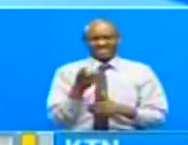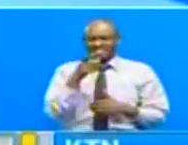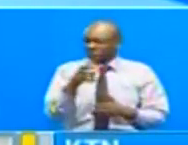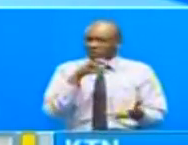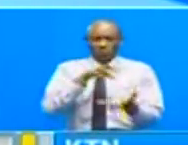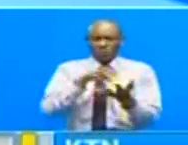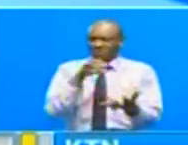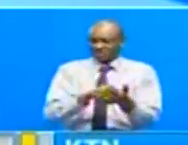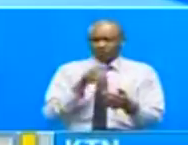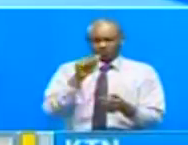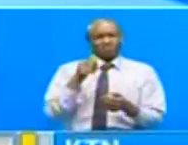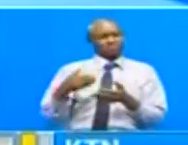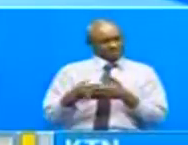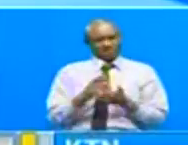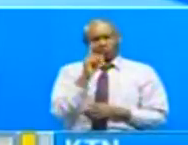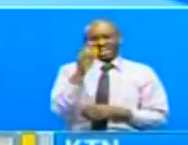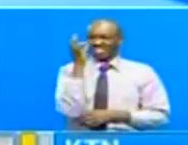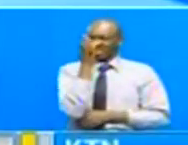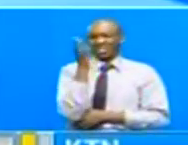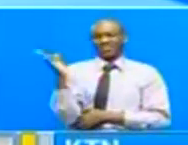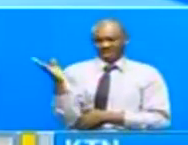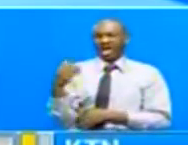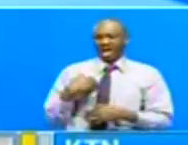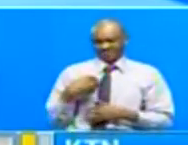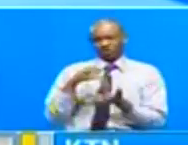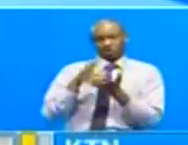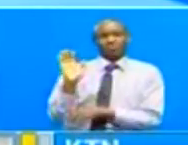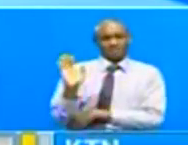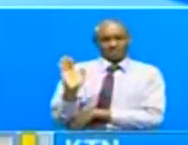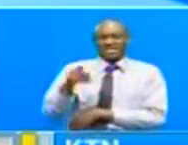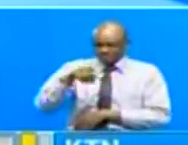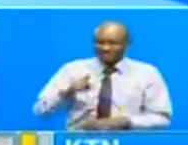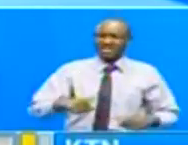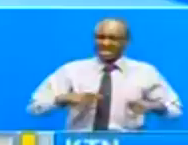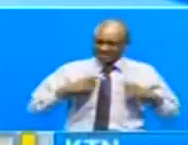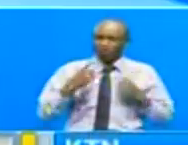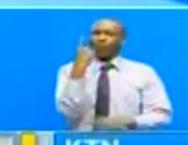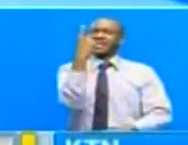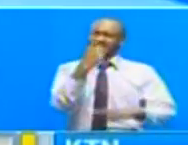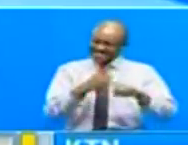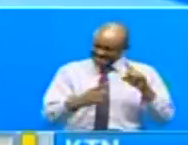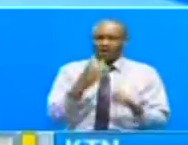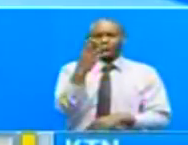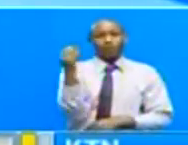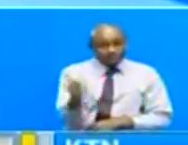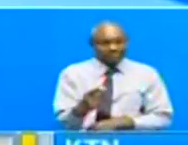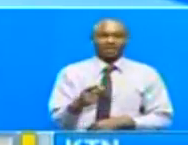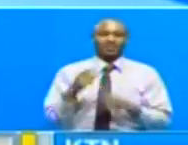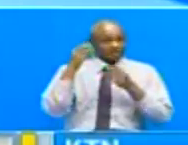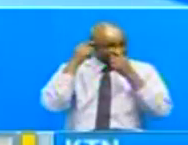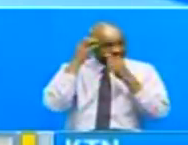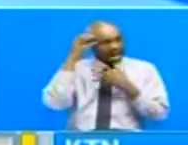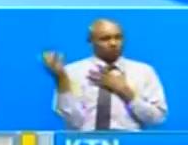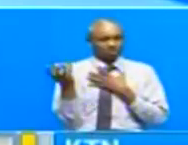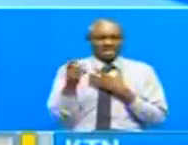is the exact condition that an infant in Nyeri, baby Brian, has been living with for the last 1 year and 4 months. The